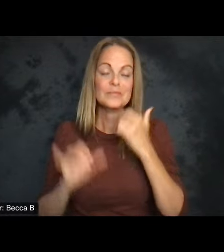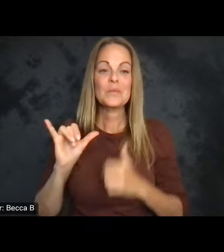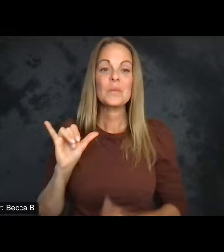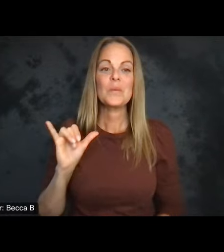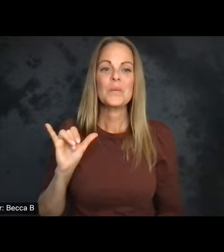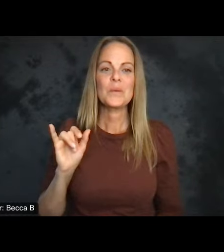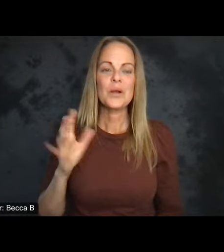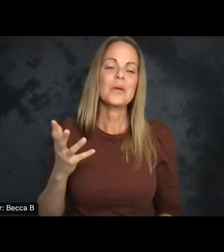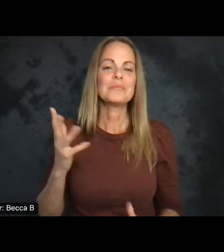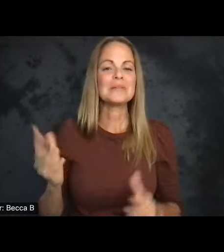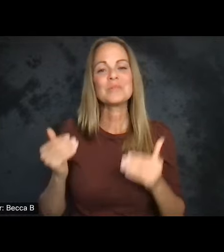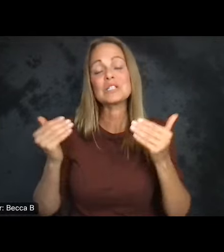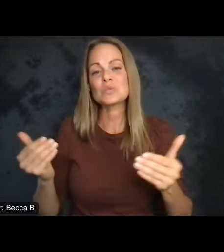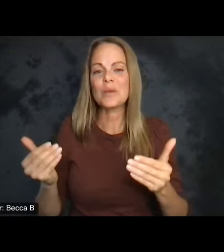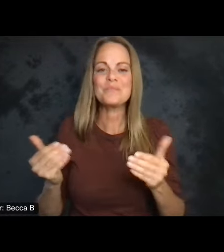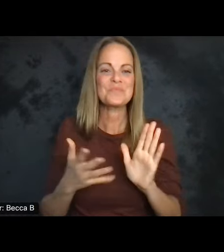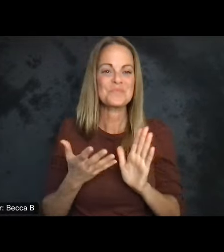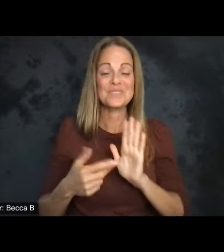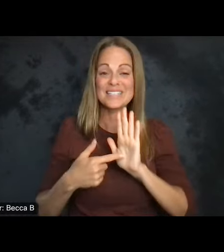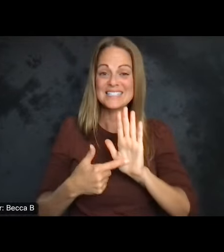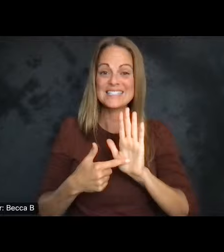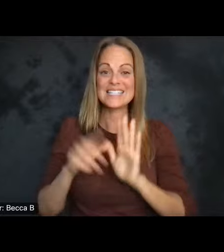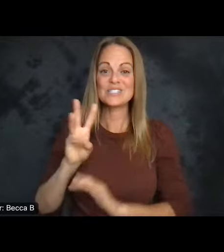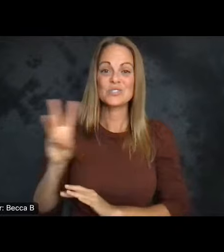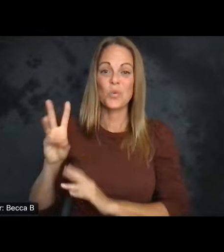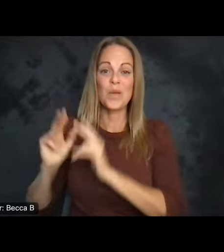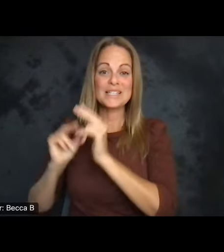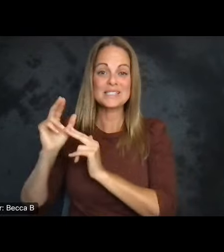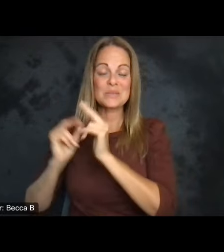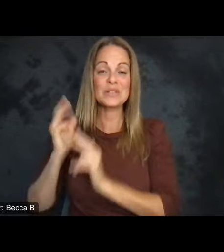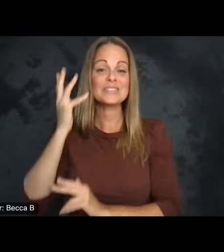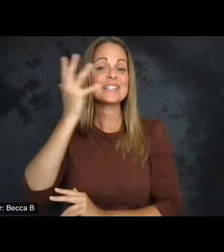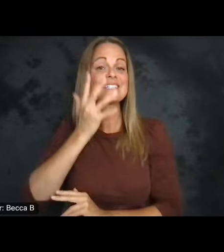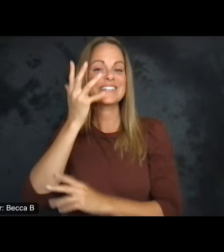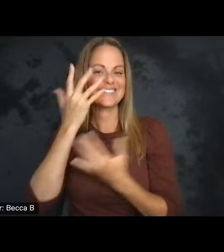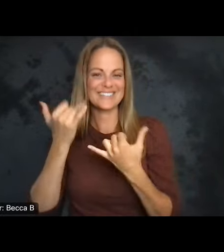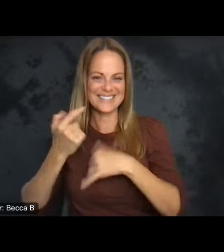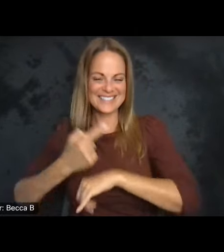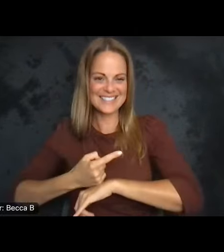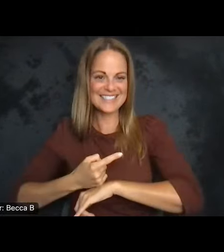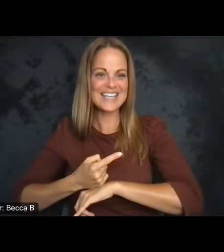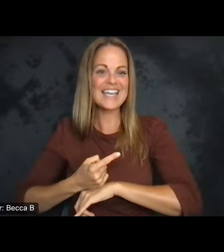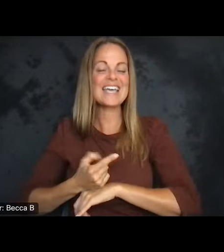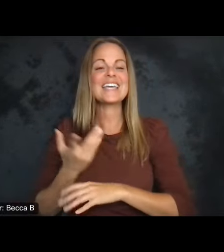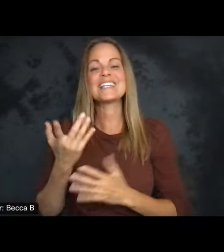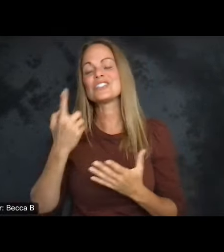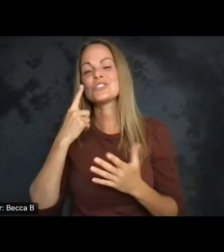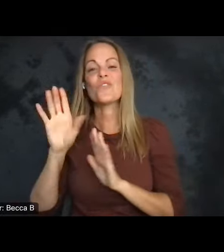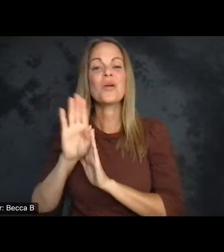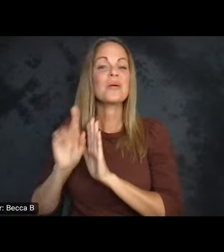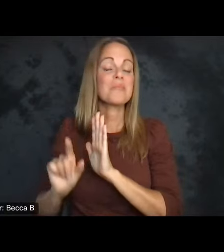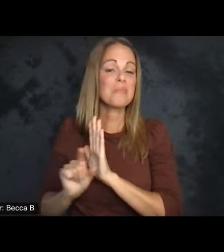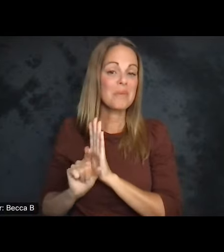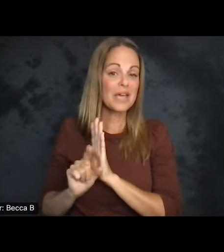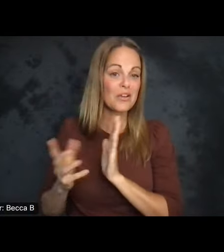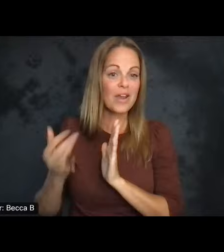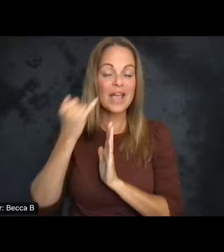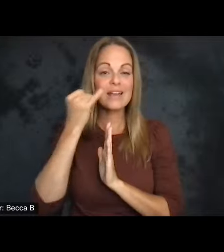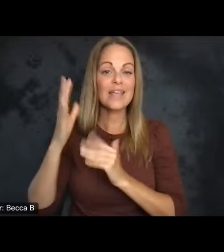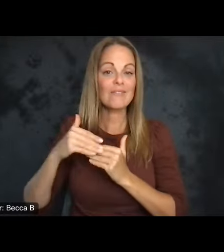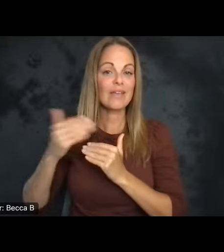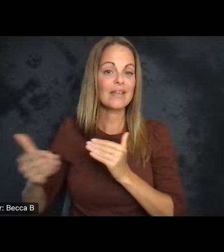Well, let's go ahead. So there it is. That's the West Building as it looks like today. And kind of just for some background, if you want to go to the